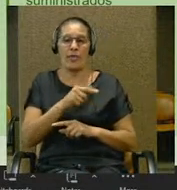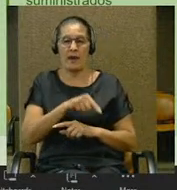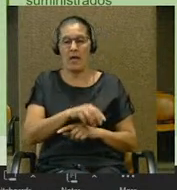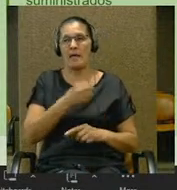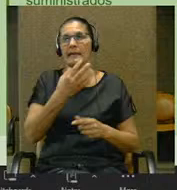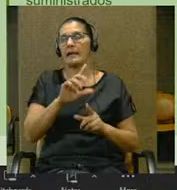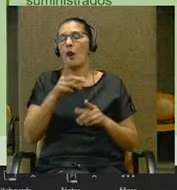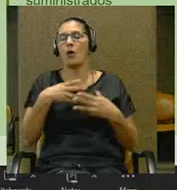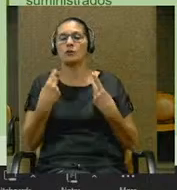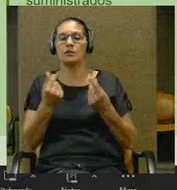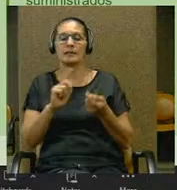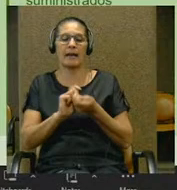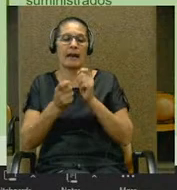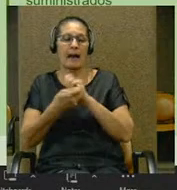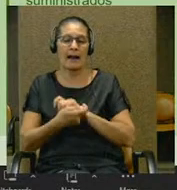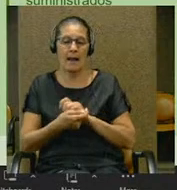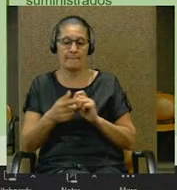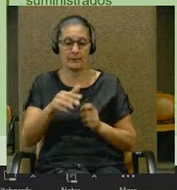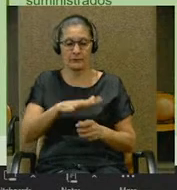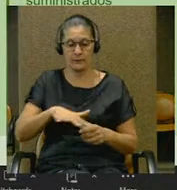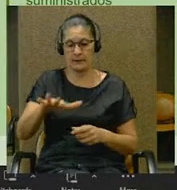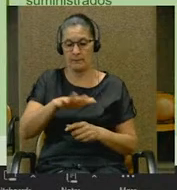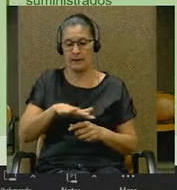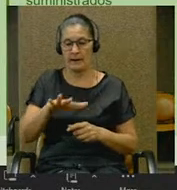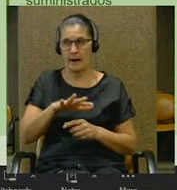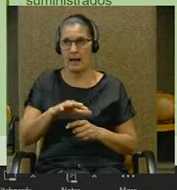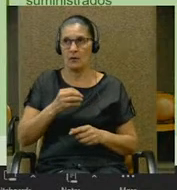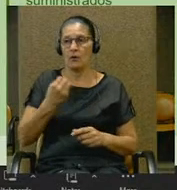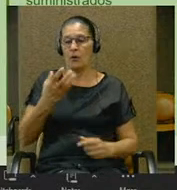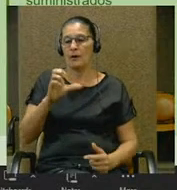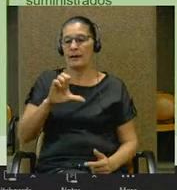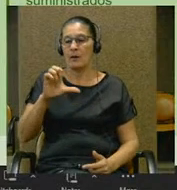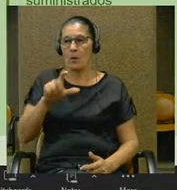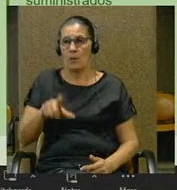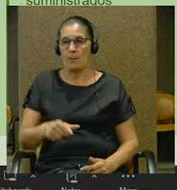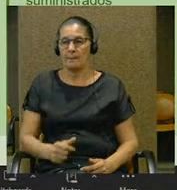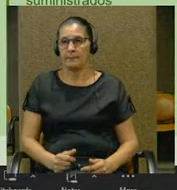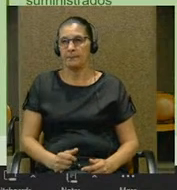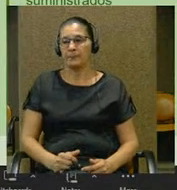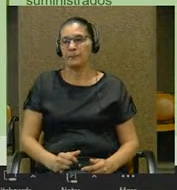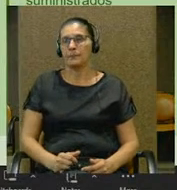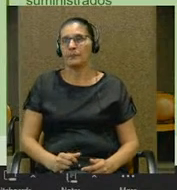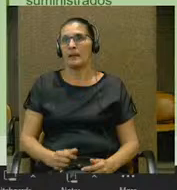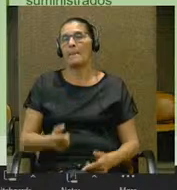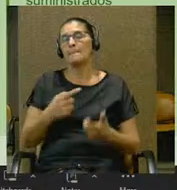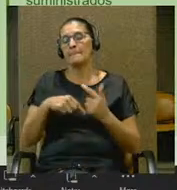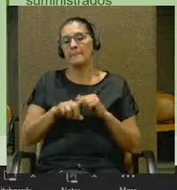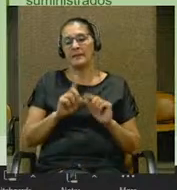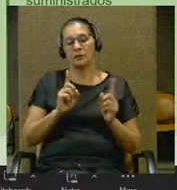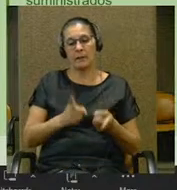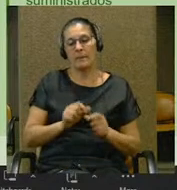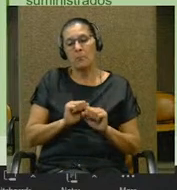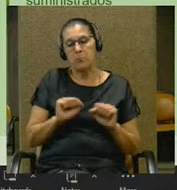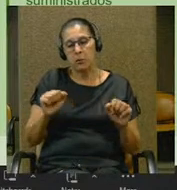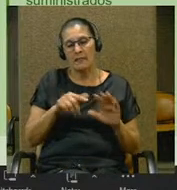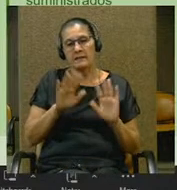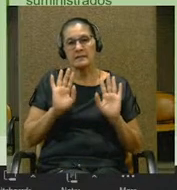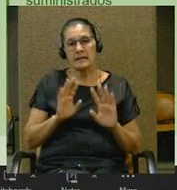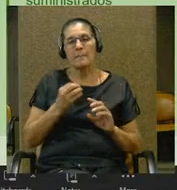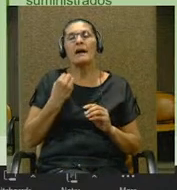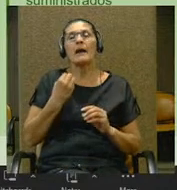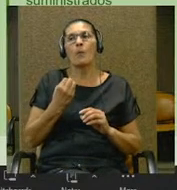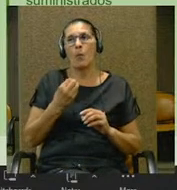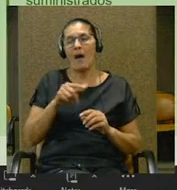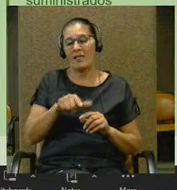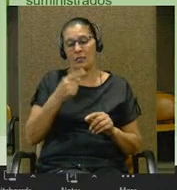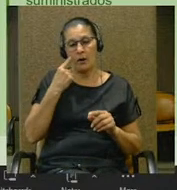heroin, and we won't feel important changes in the market of heroin in Europe. But we could also